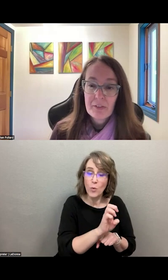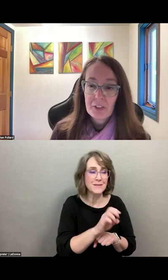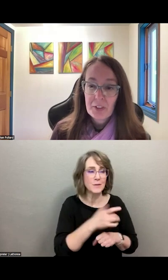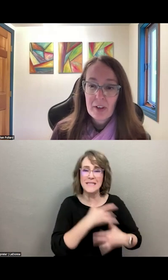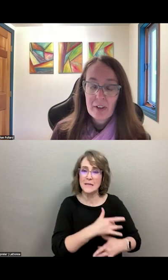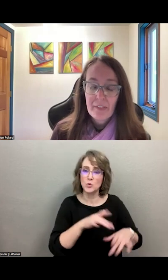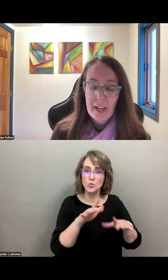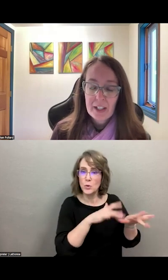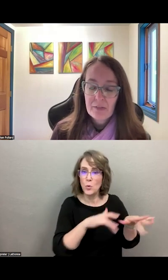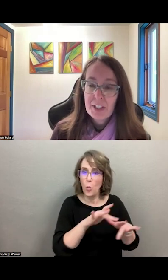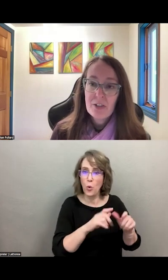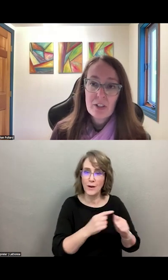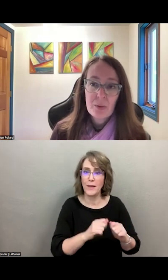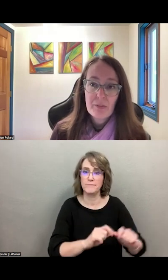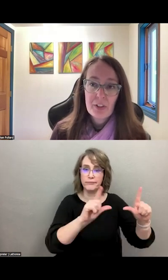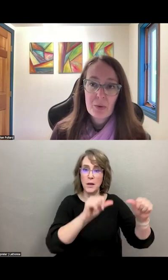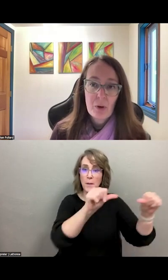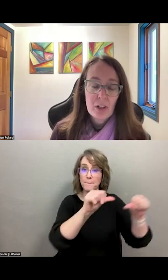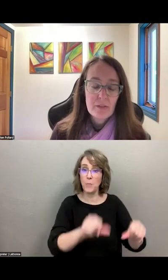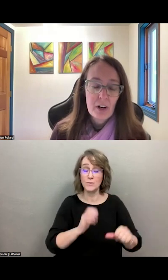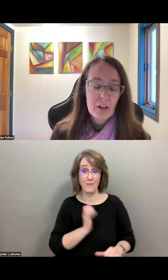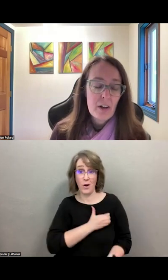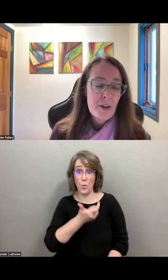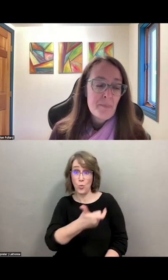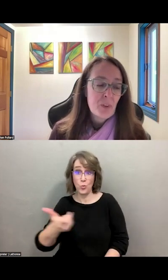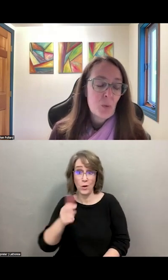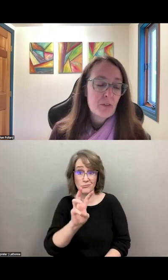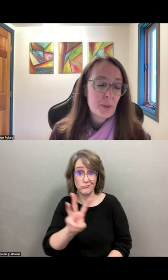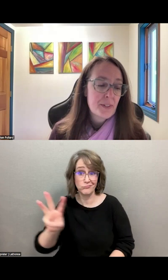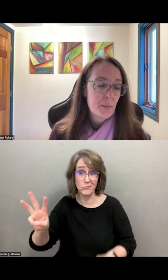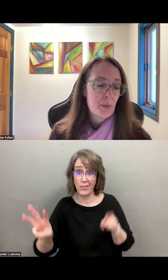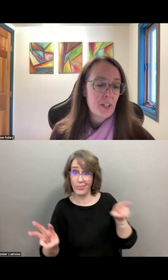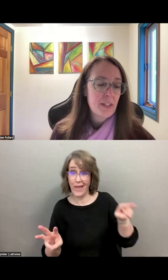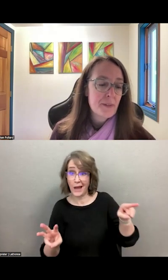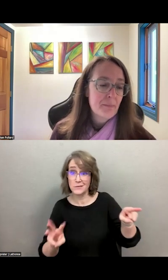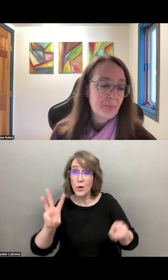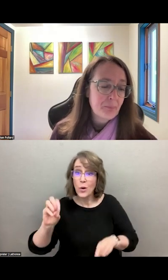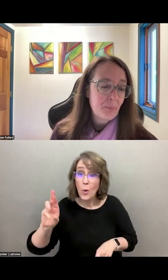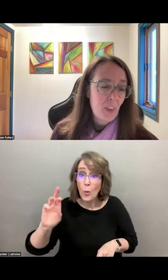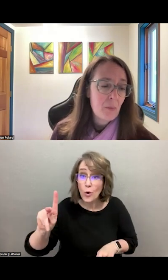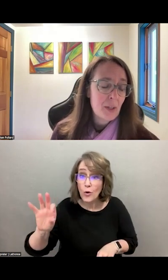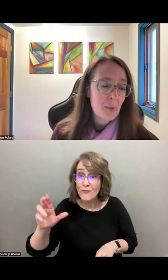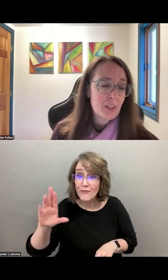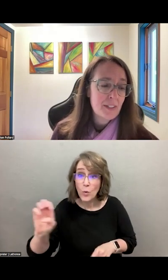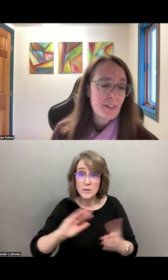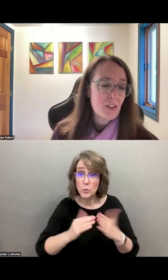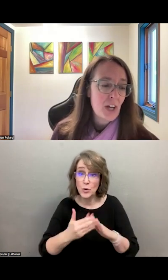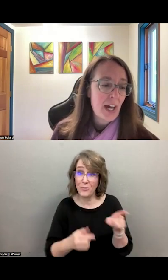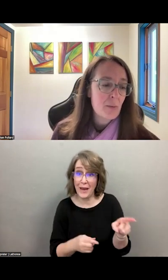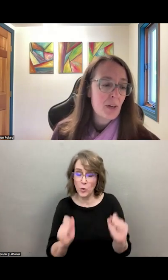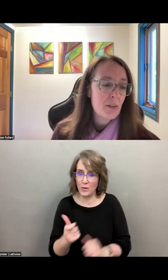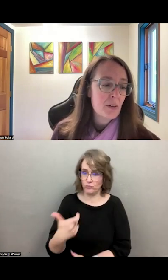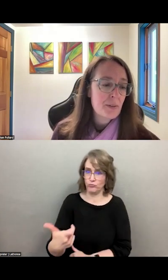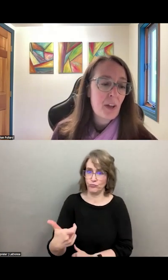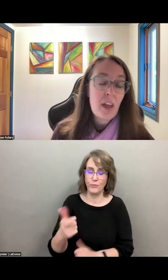even if you're not on that invitation, you can view all of our workforce communities. I'm going to put links in the